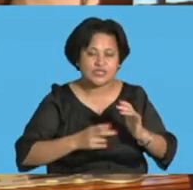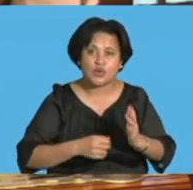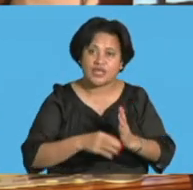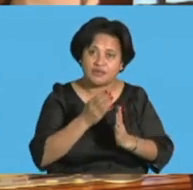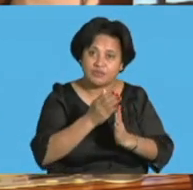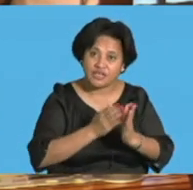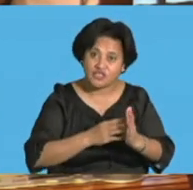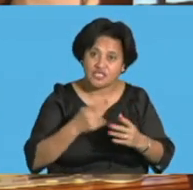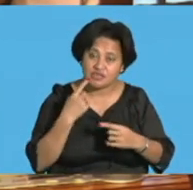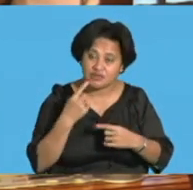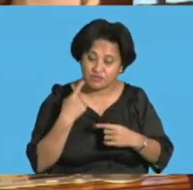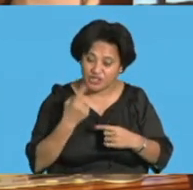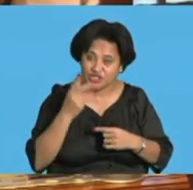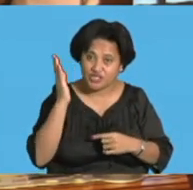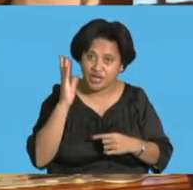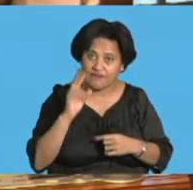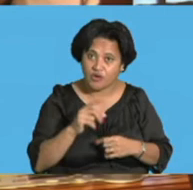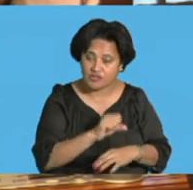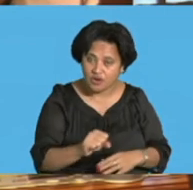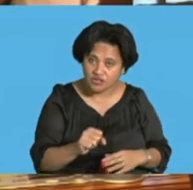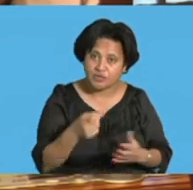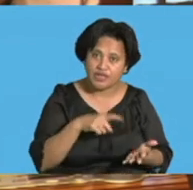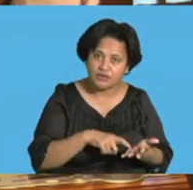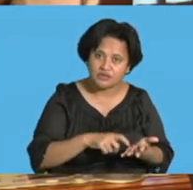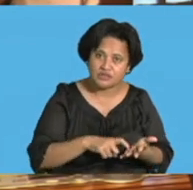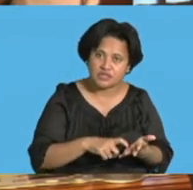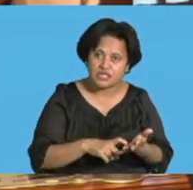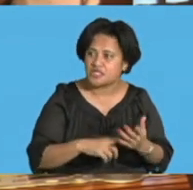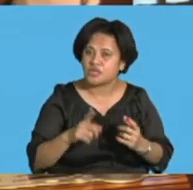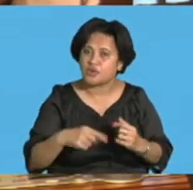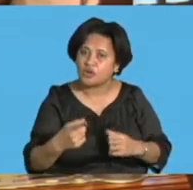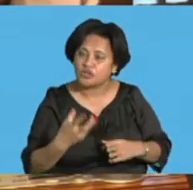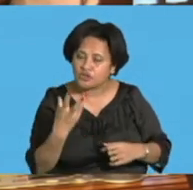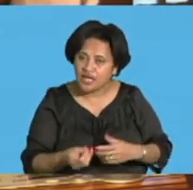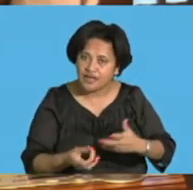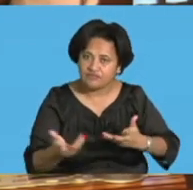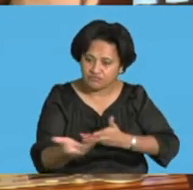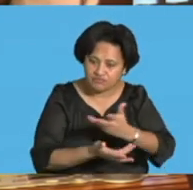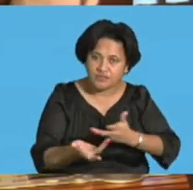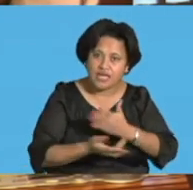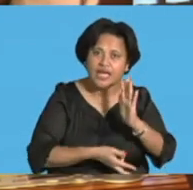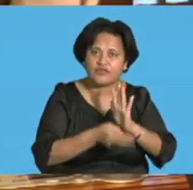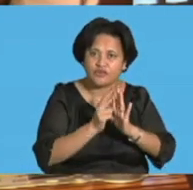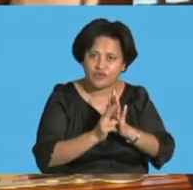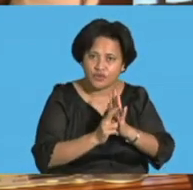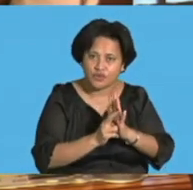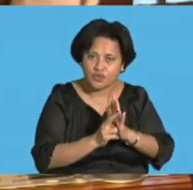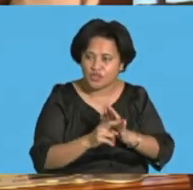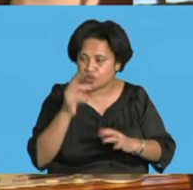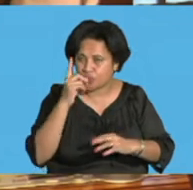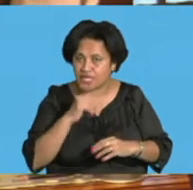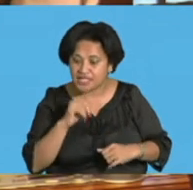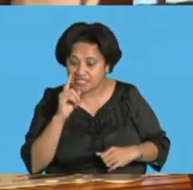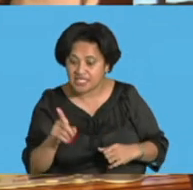and loans. Again, as a result of the ongoing consolidation and review process, we are able to address wastage and ensure a